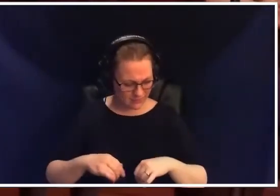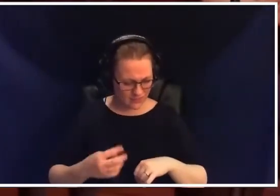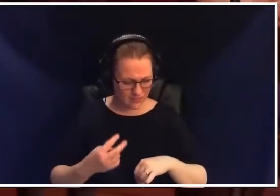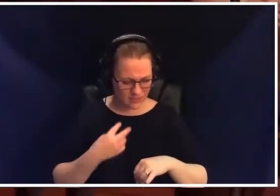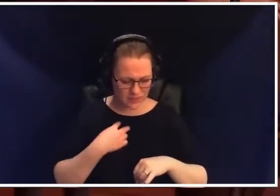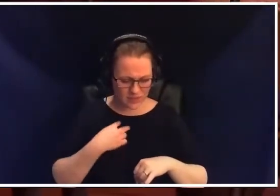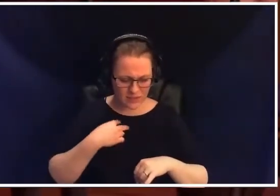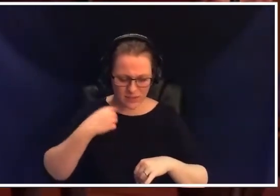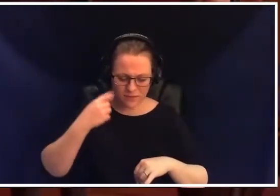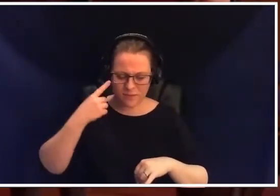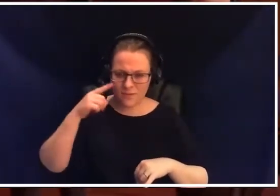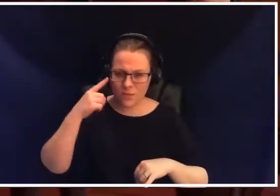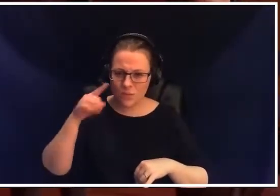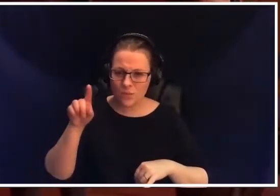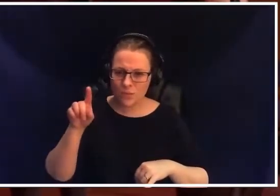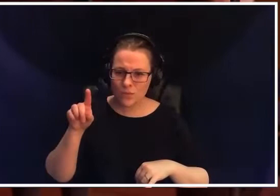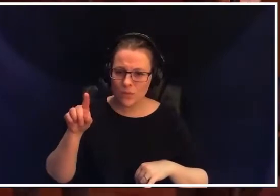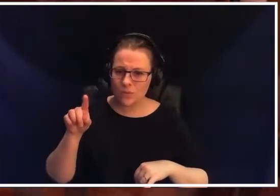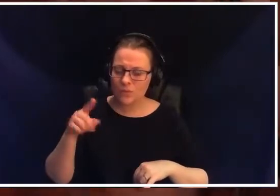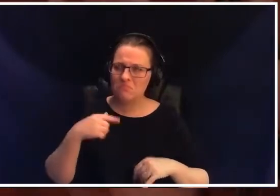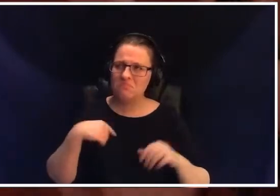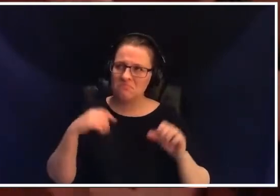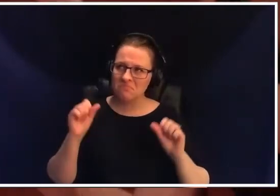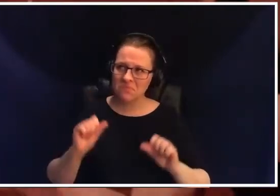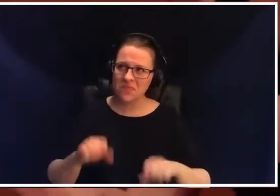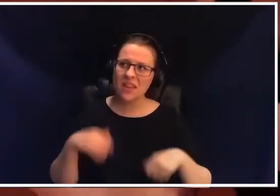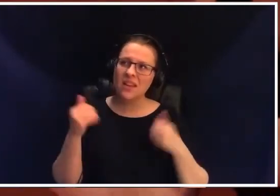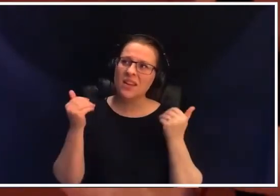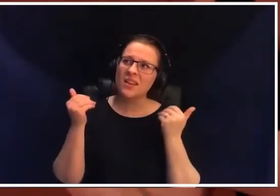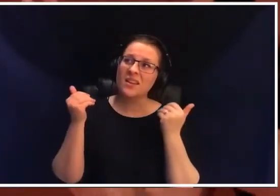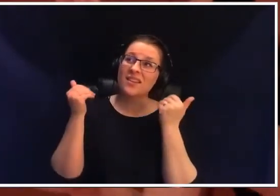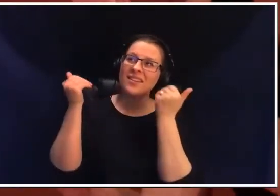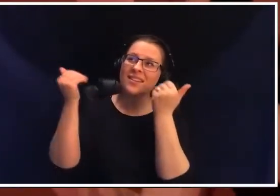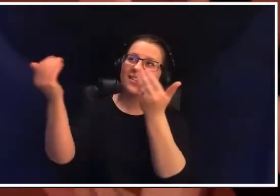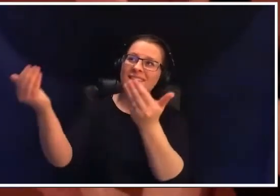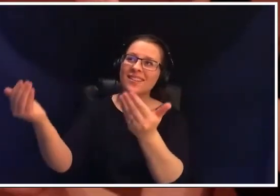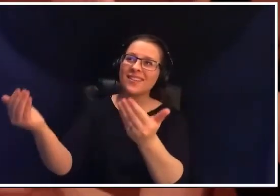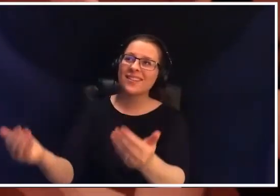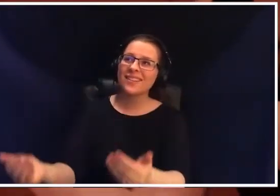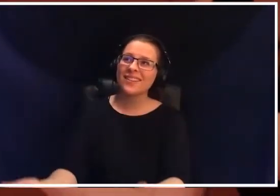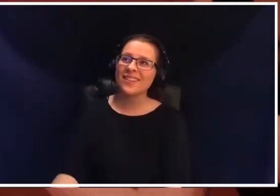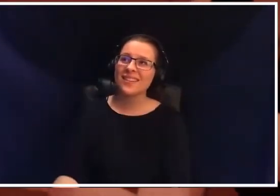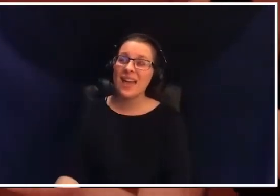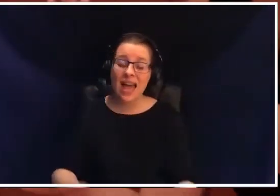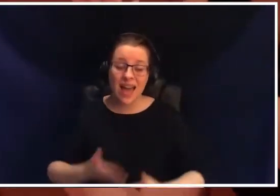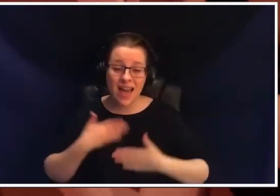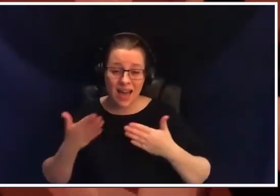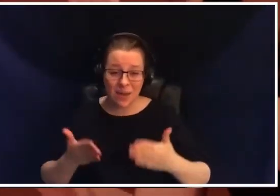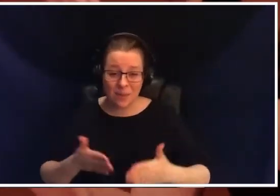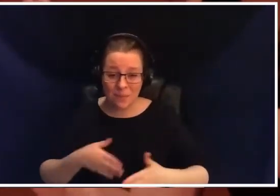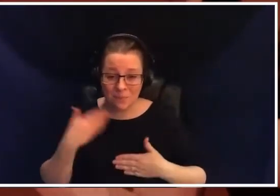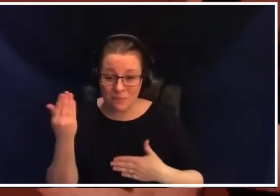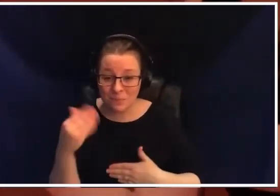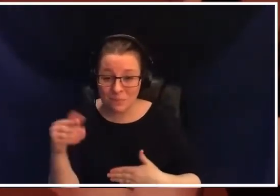aren't I? If happy little bluebirds fly beyond the